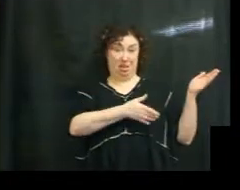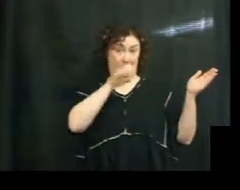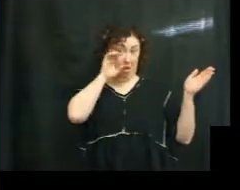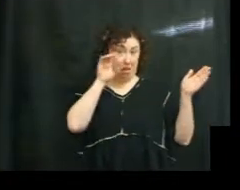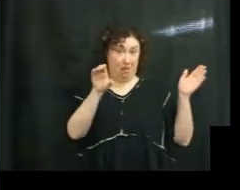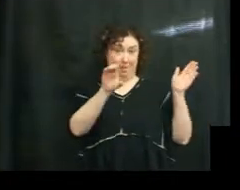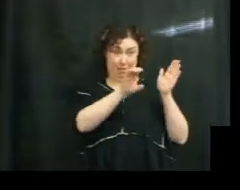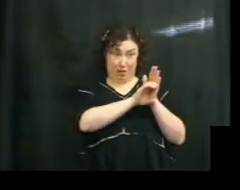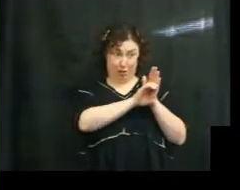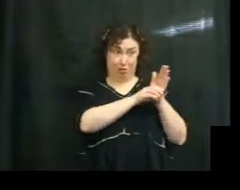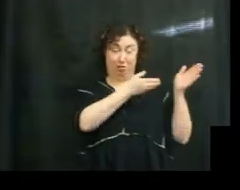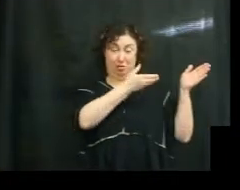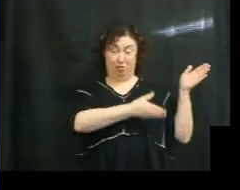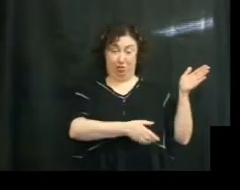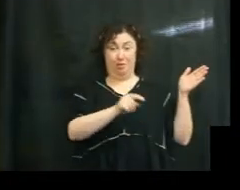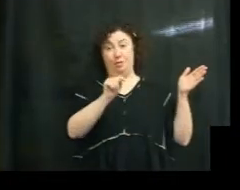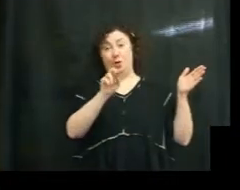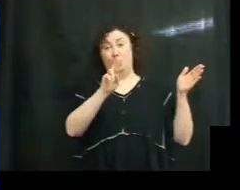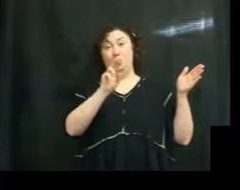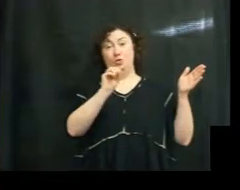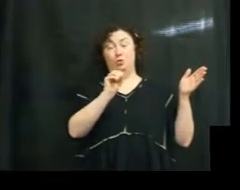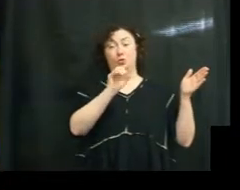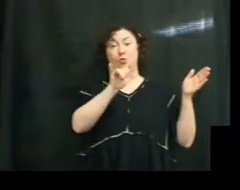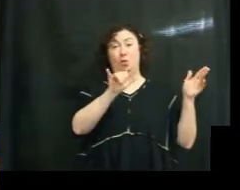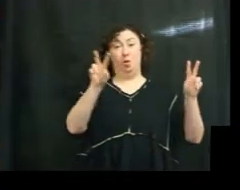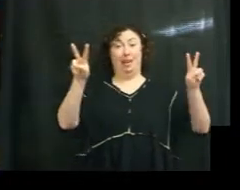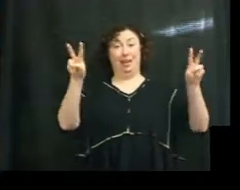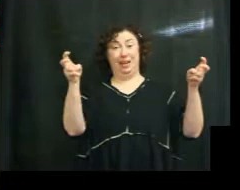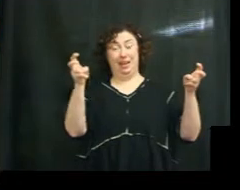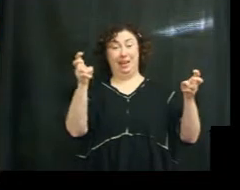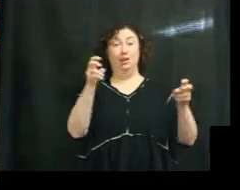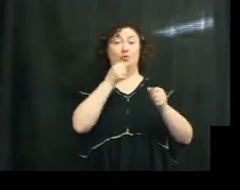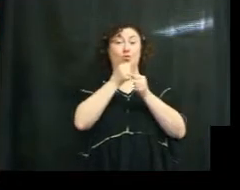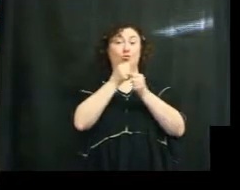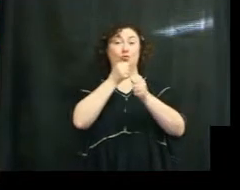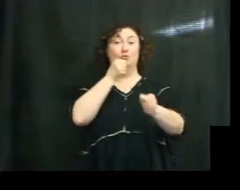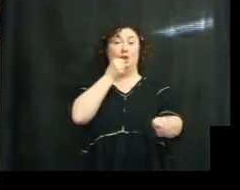Troy, Trombone Shorty, Andrews.